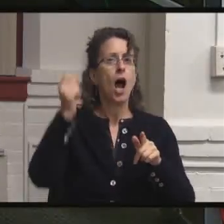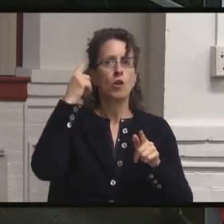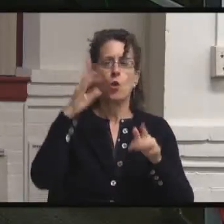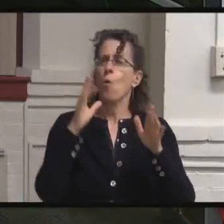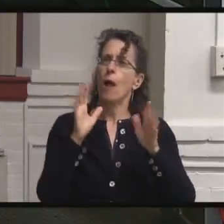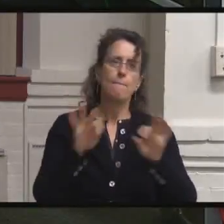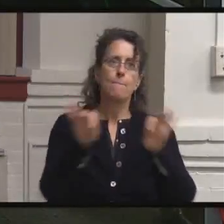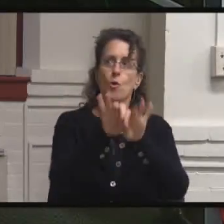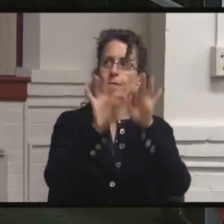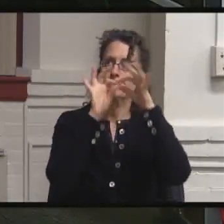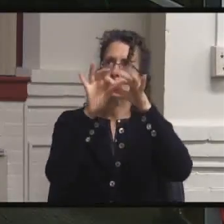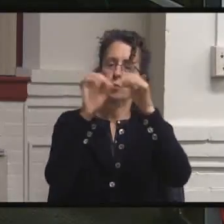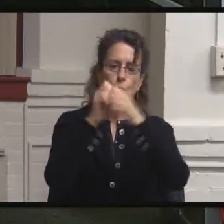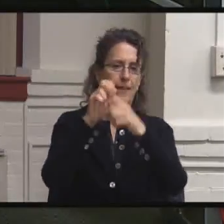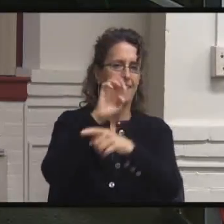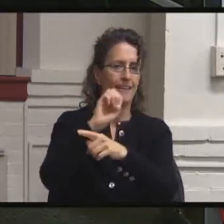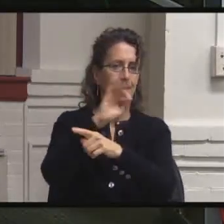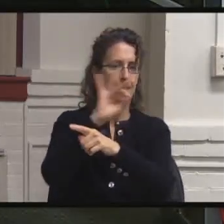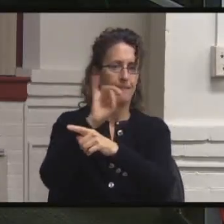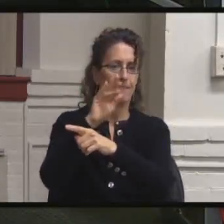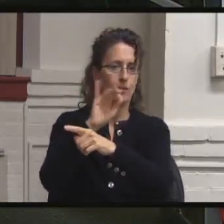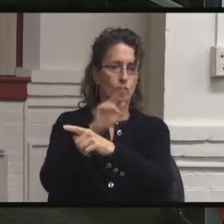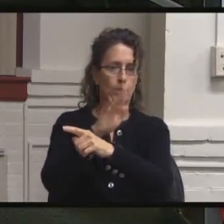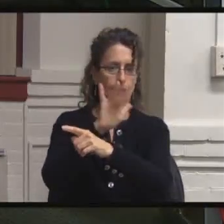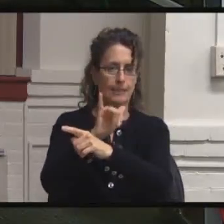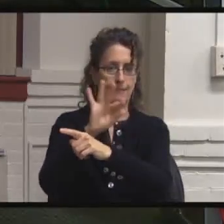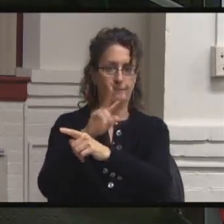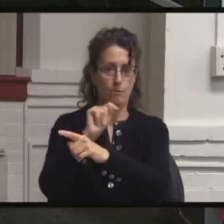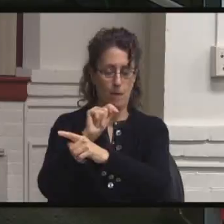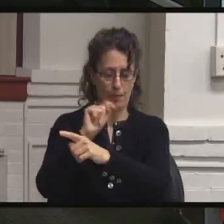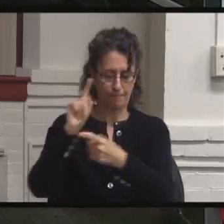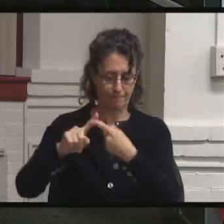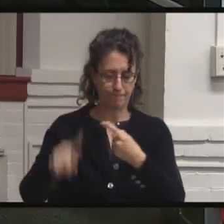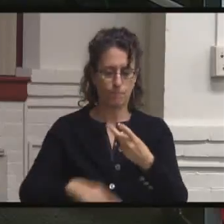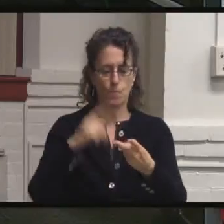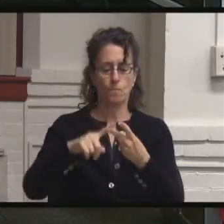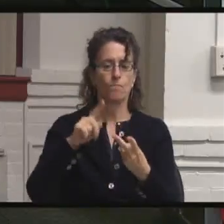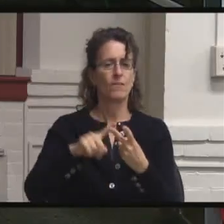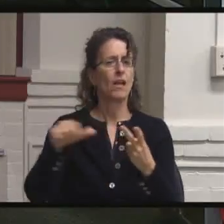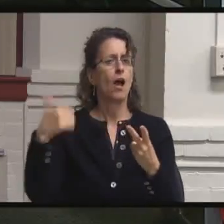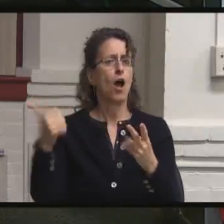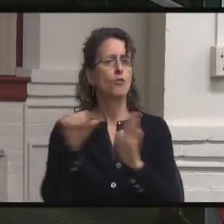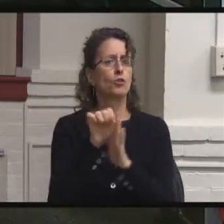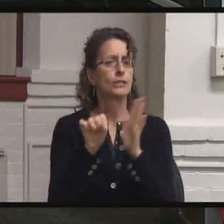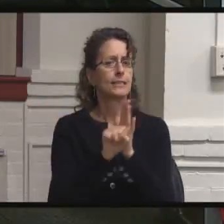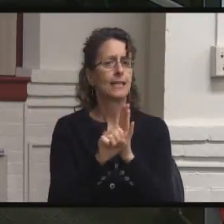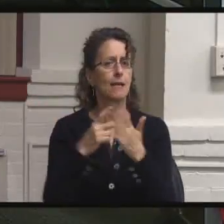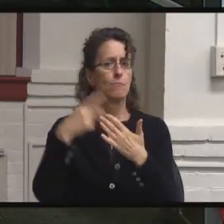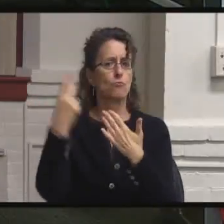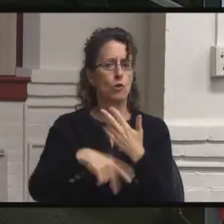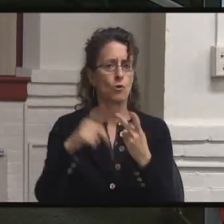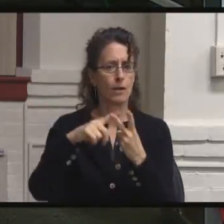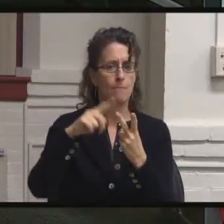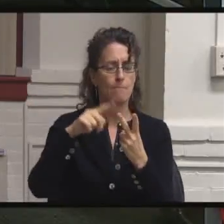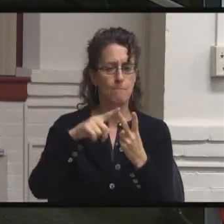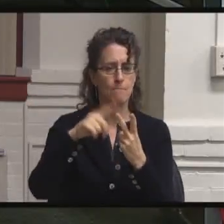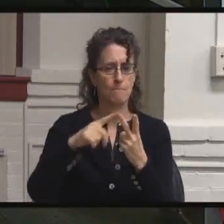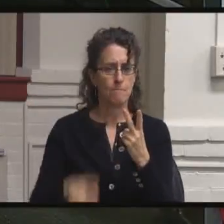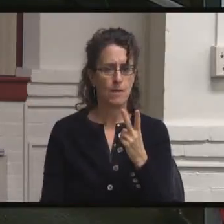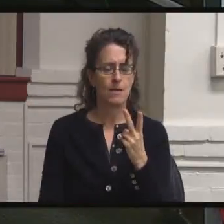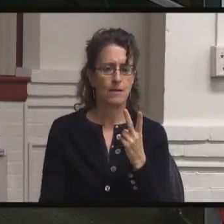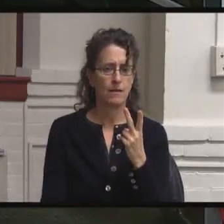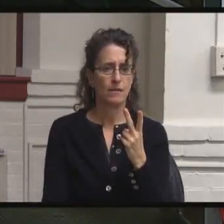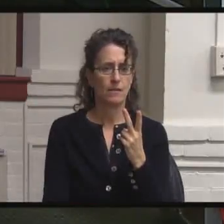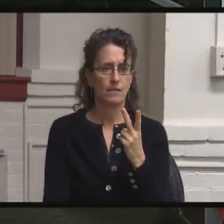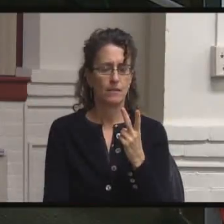Efficiency Vermont. In addition to Efficiency Vermont, we are aware that there is an initiative underway